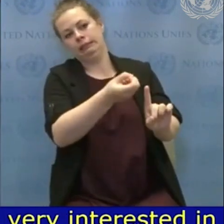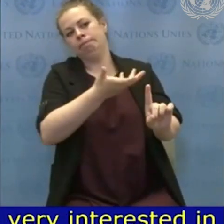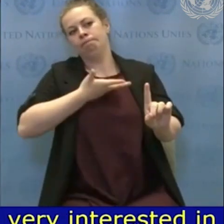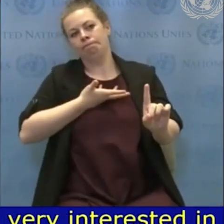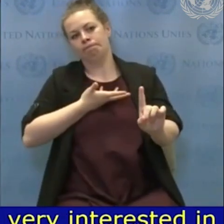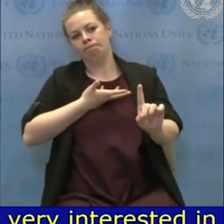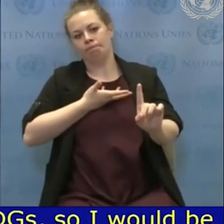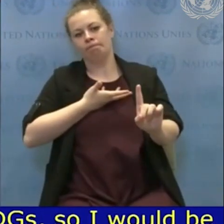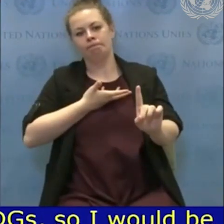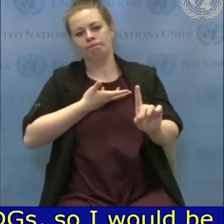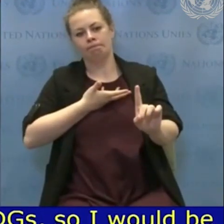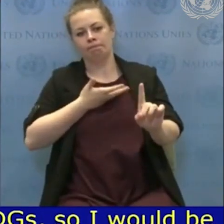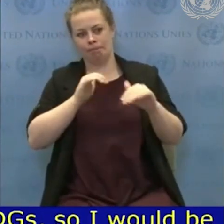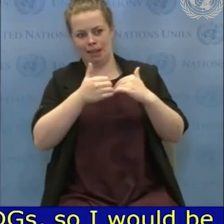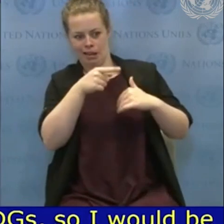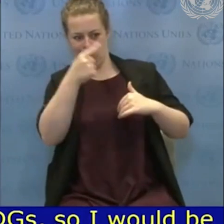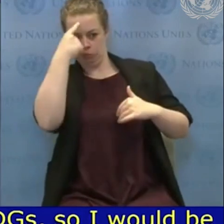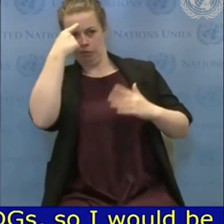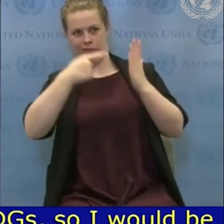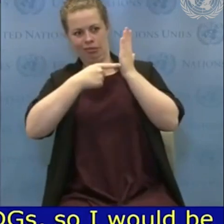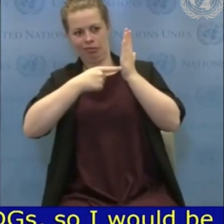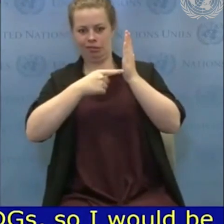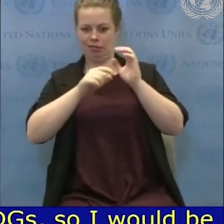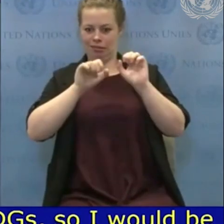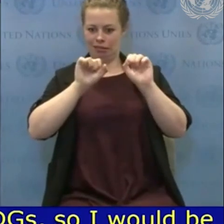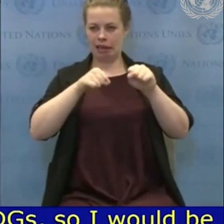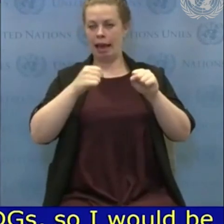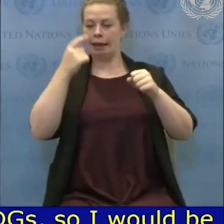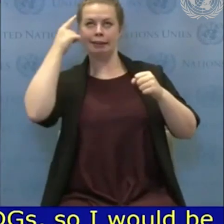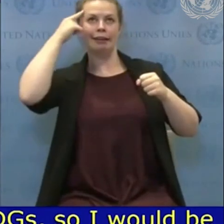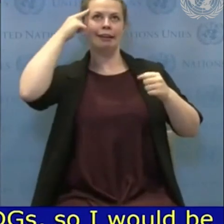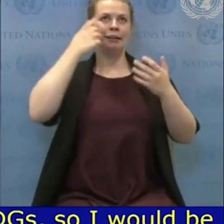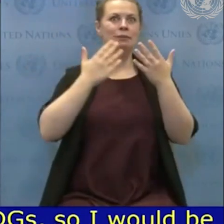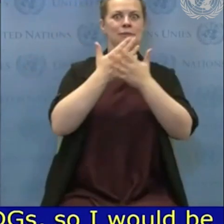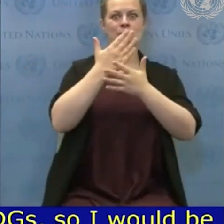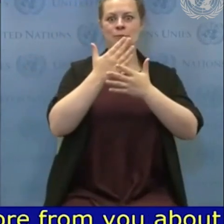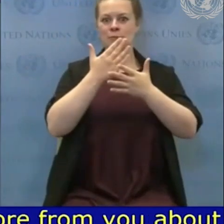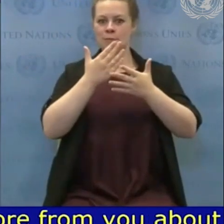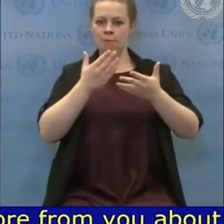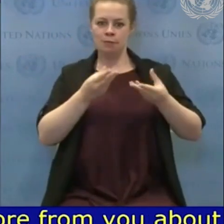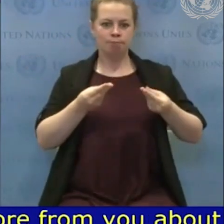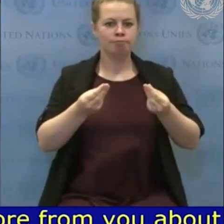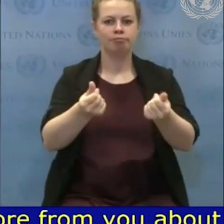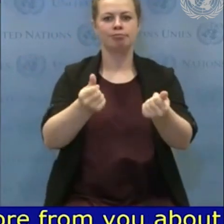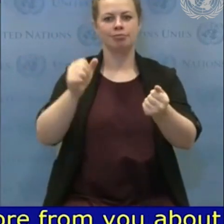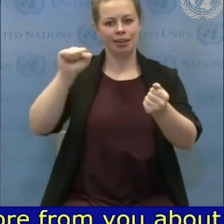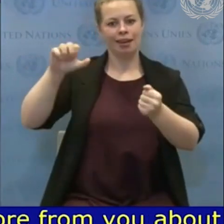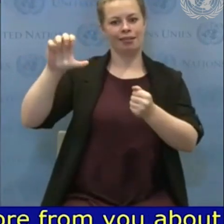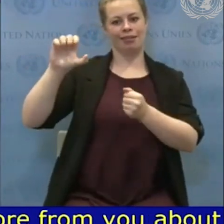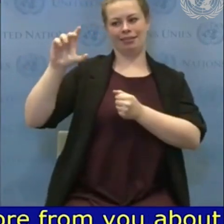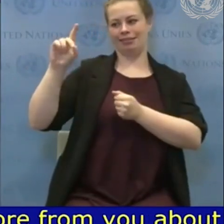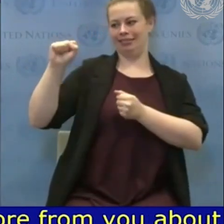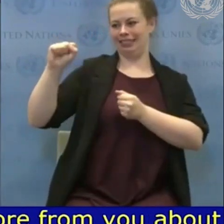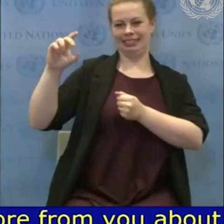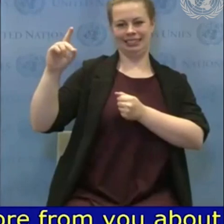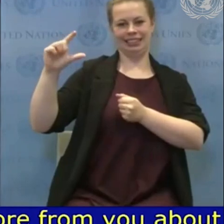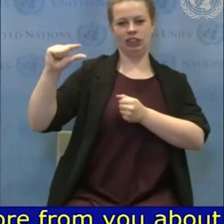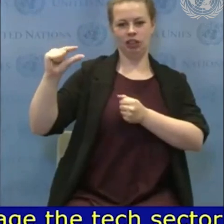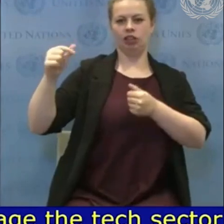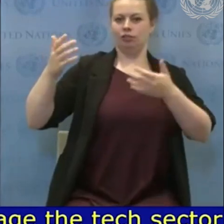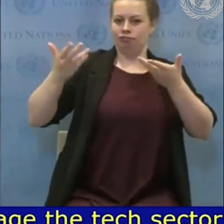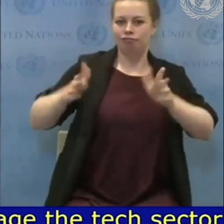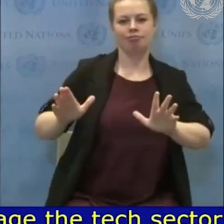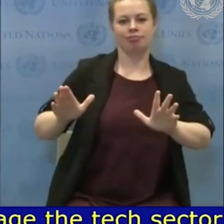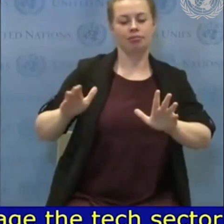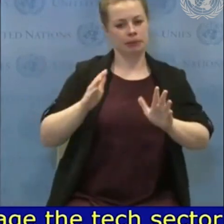to play a role in developing creative solutions, ways to meet the SDGs. Thank you. Thank you, Australia.